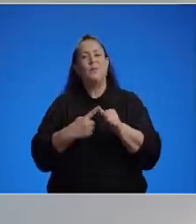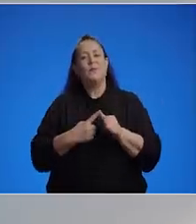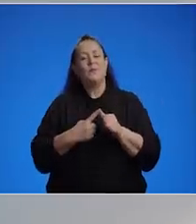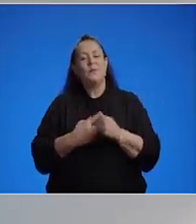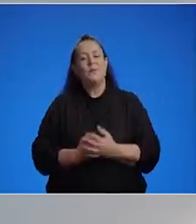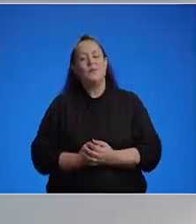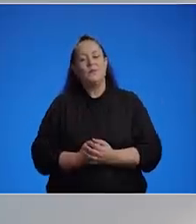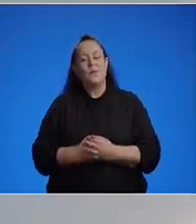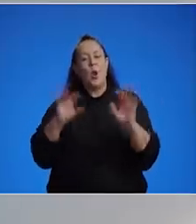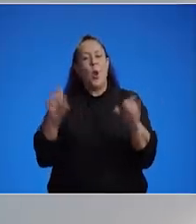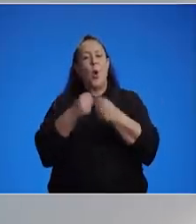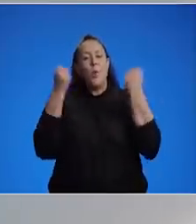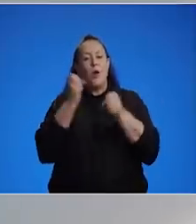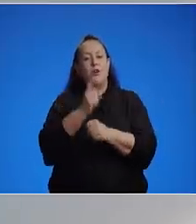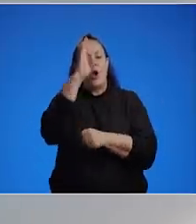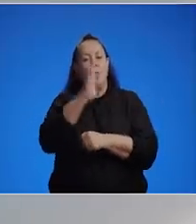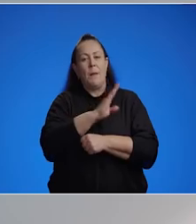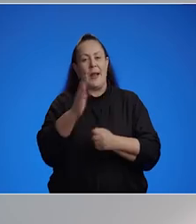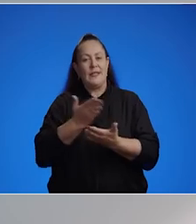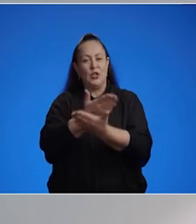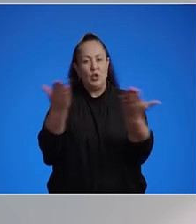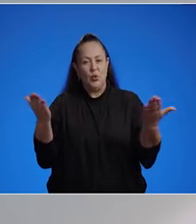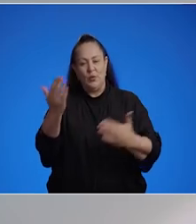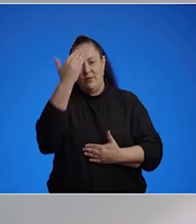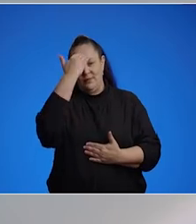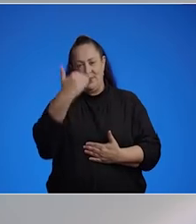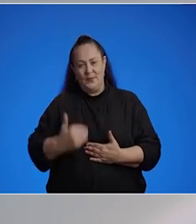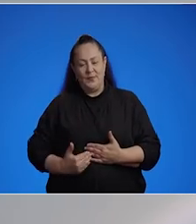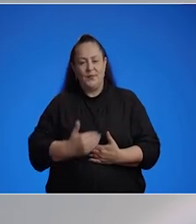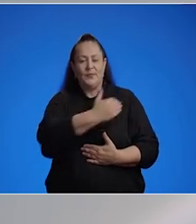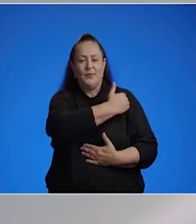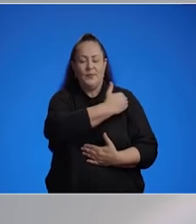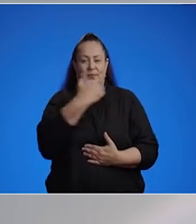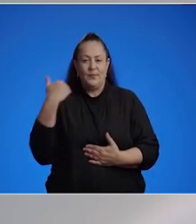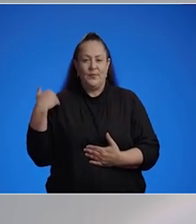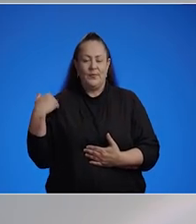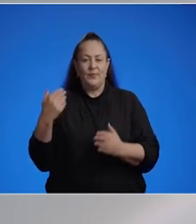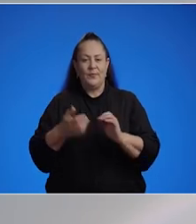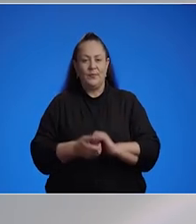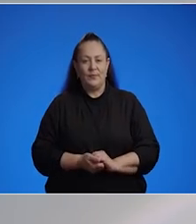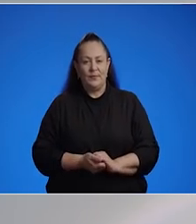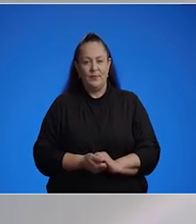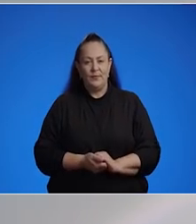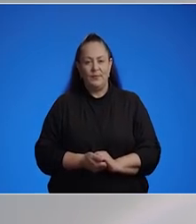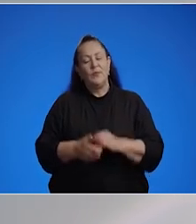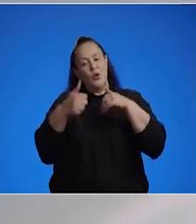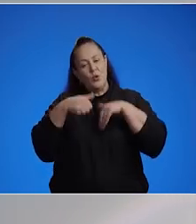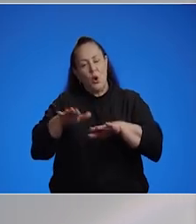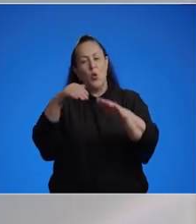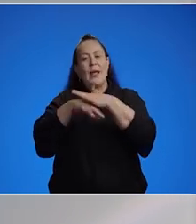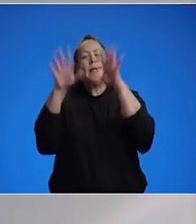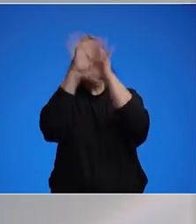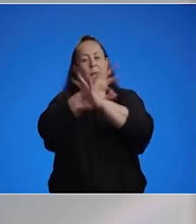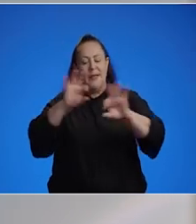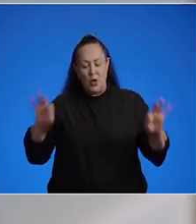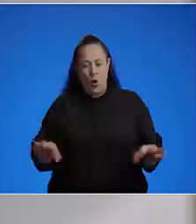you And with your spirit May almighty God bless you The Father and the Son and the Holy Spirit Amen